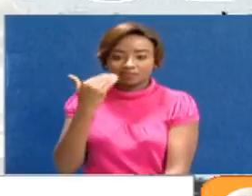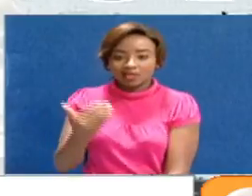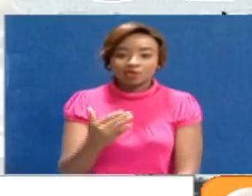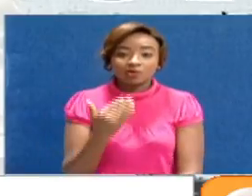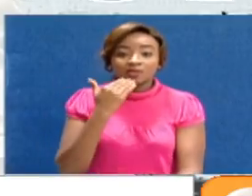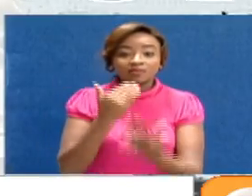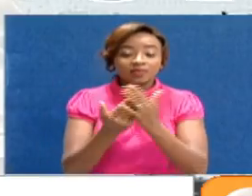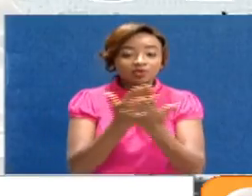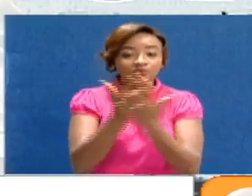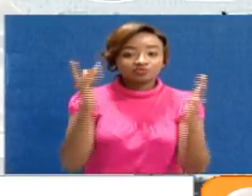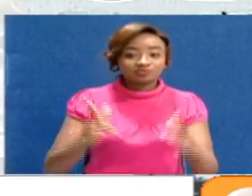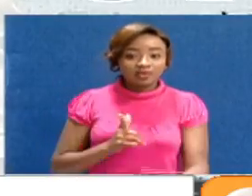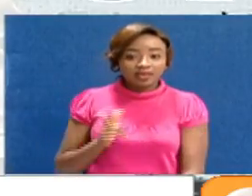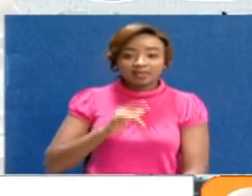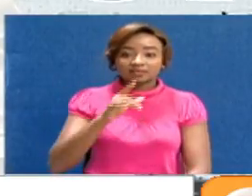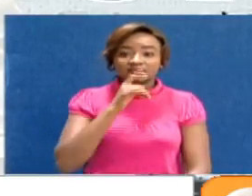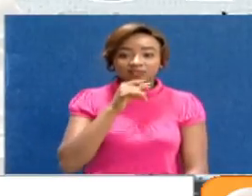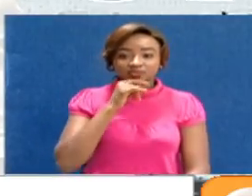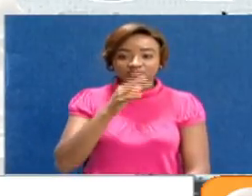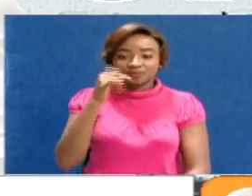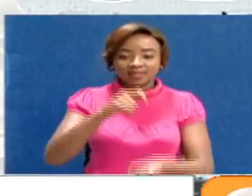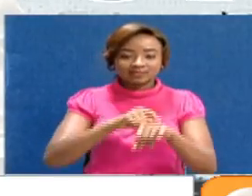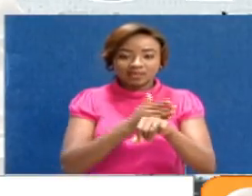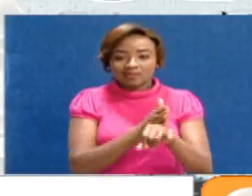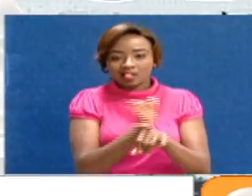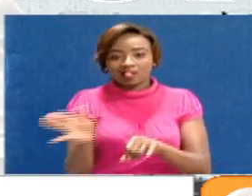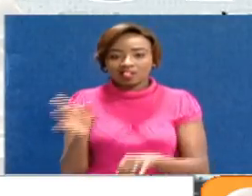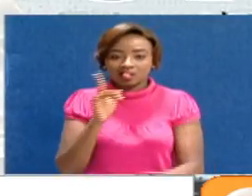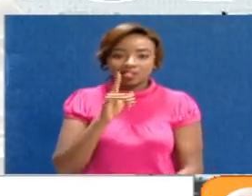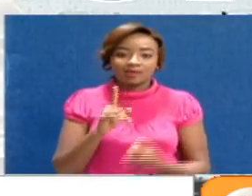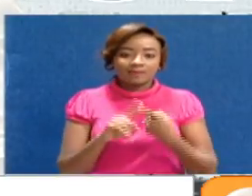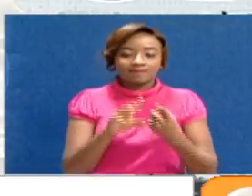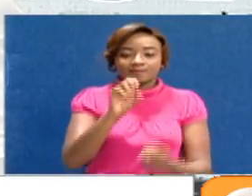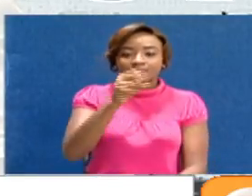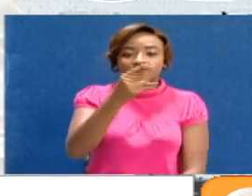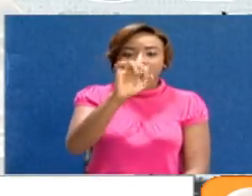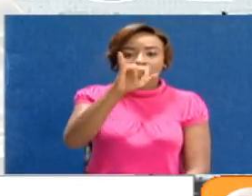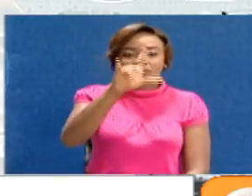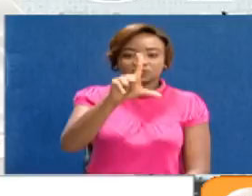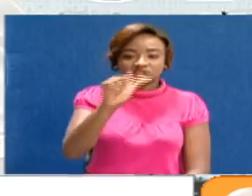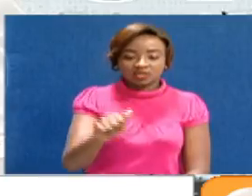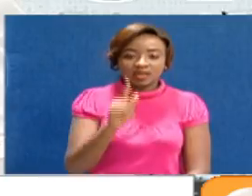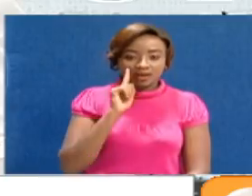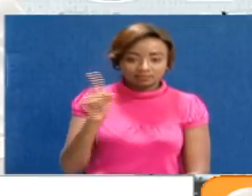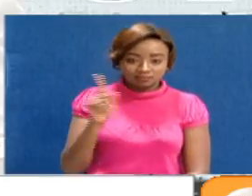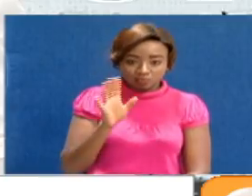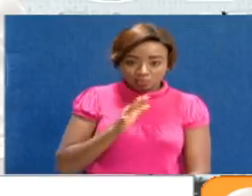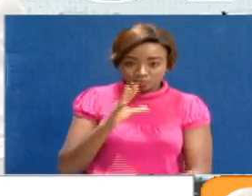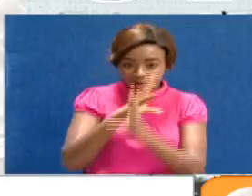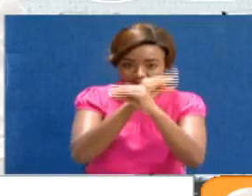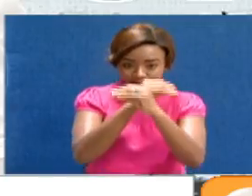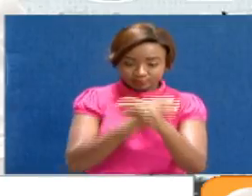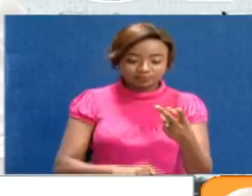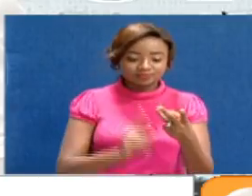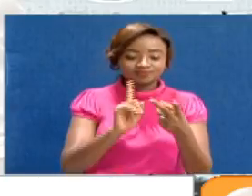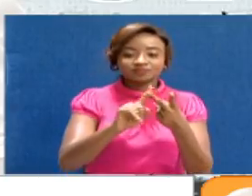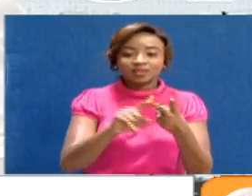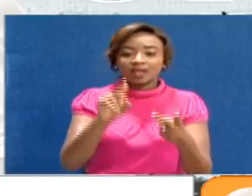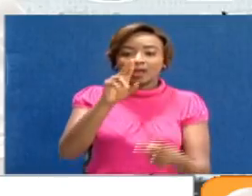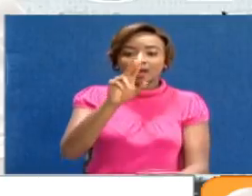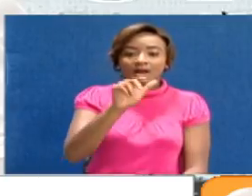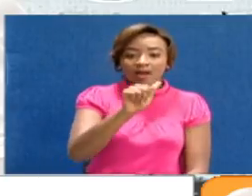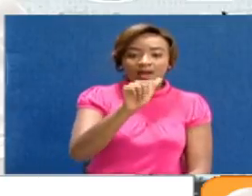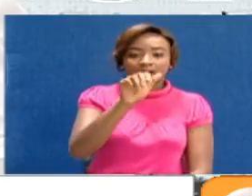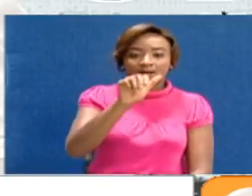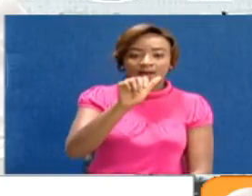All right, ladies and gentlemen, we have to leave it there because of time. Sheila Masinde, Executive Director, Transparency International, thank you so much for making time. Dr. Amado